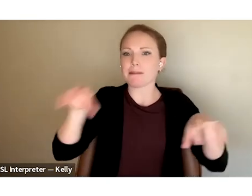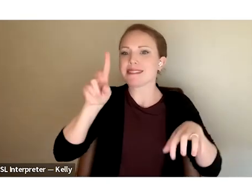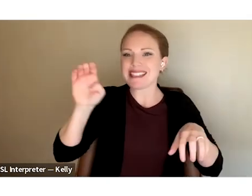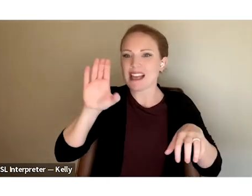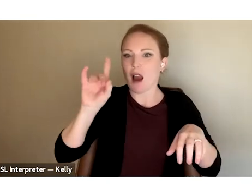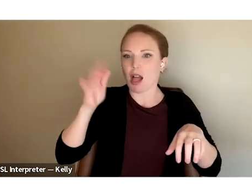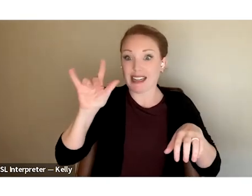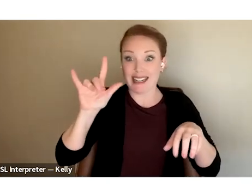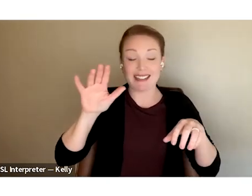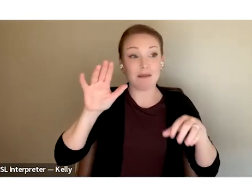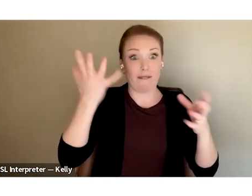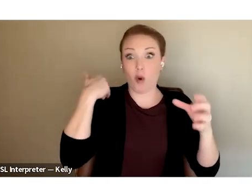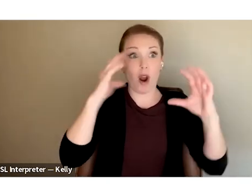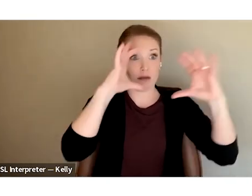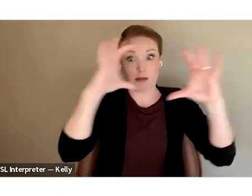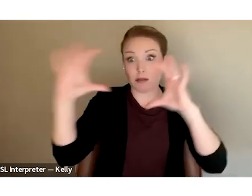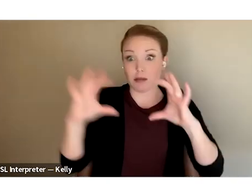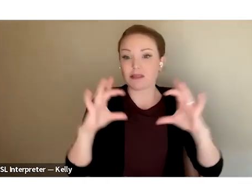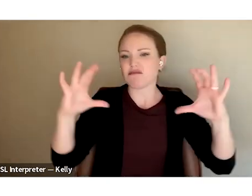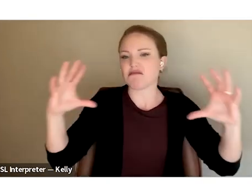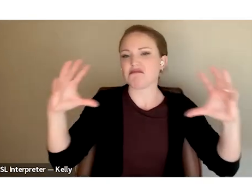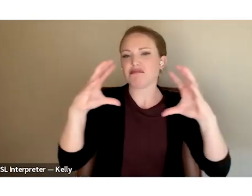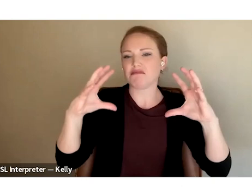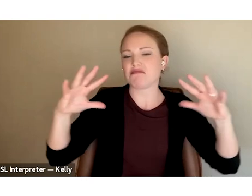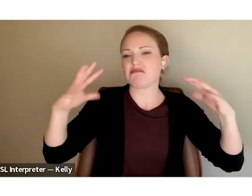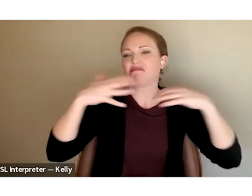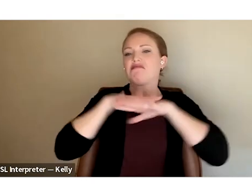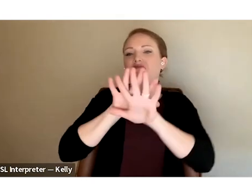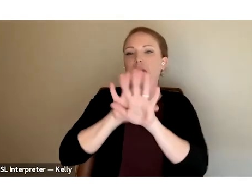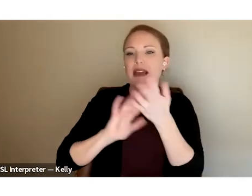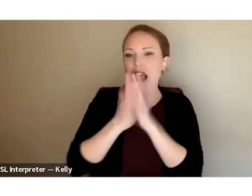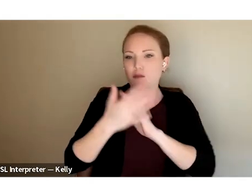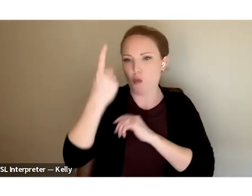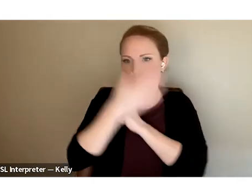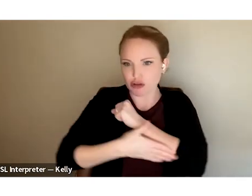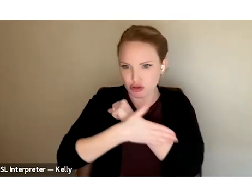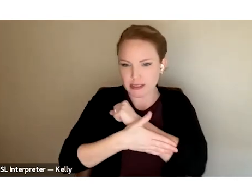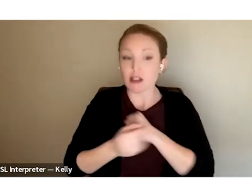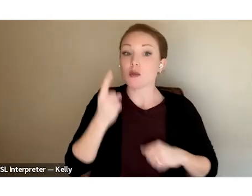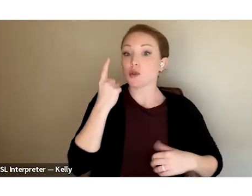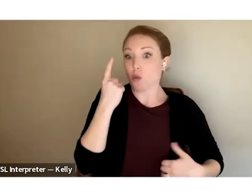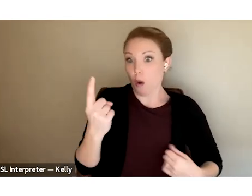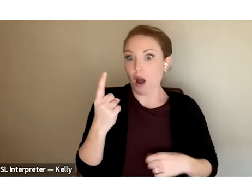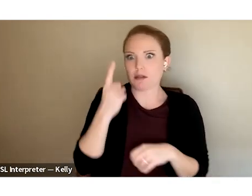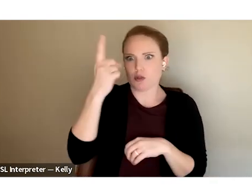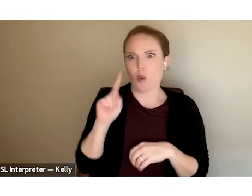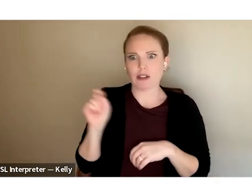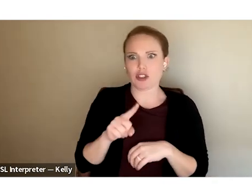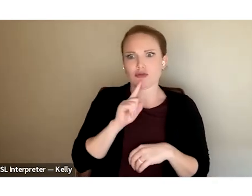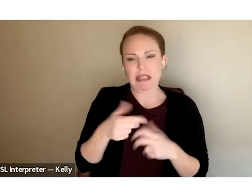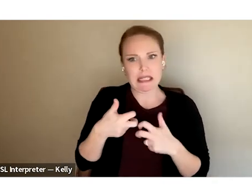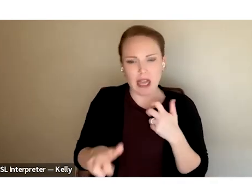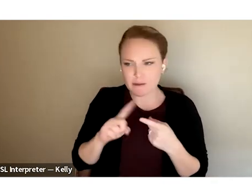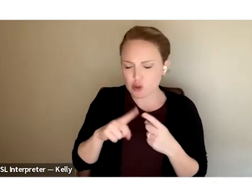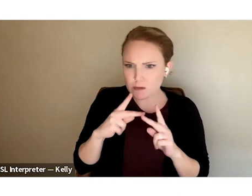nationalized, there was a question that was hard to navigate, and that